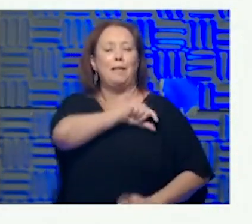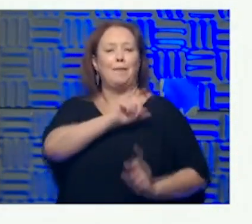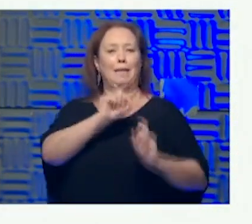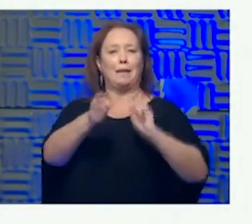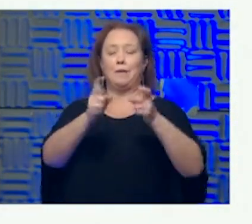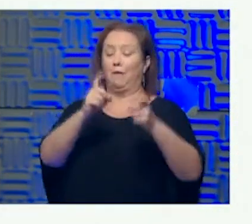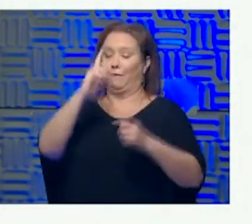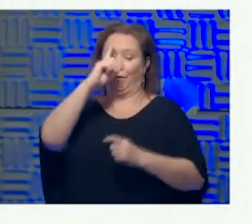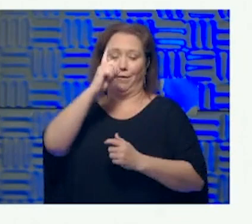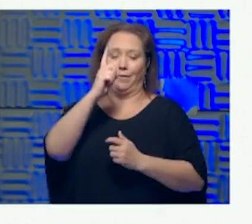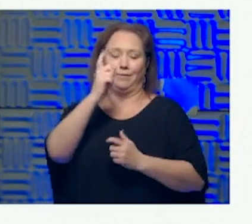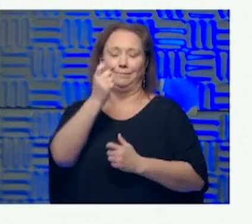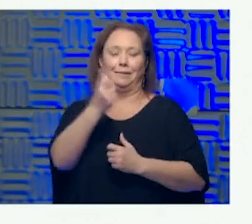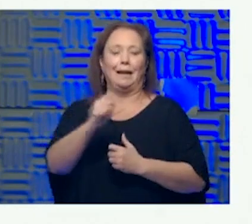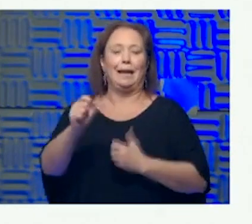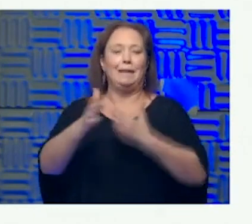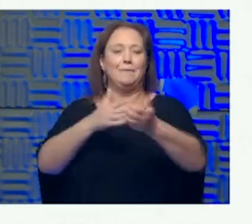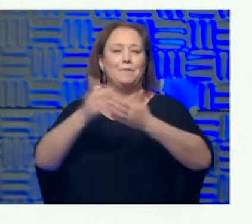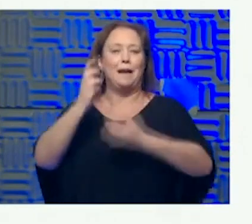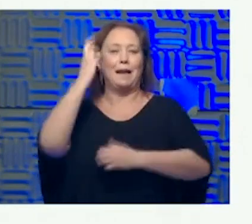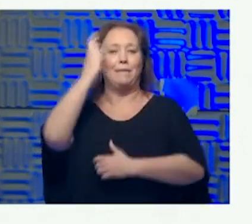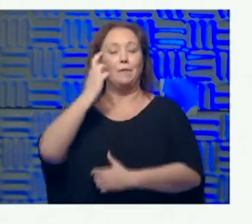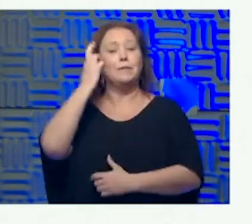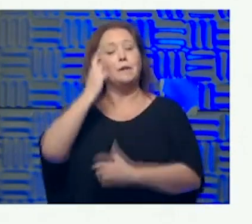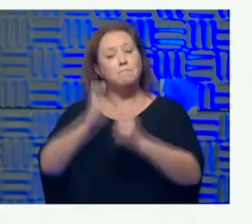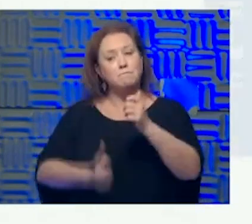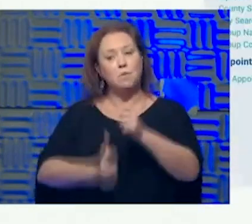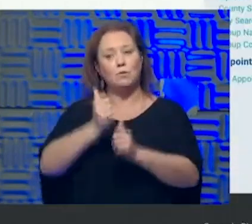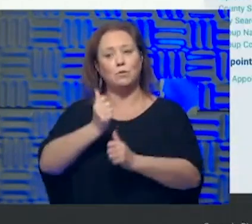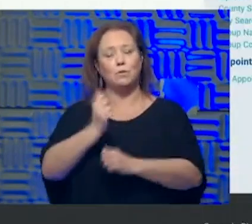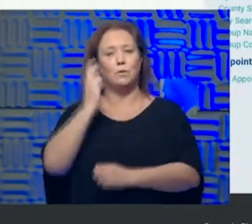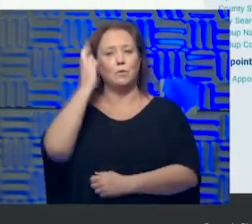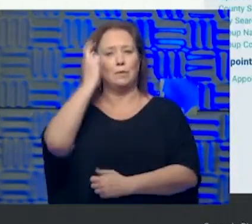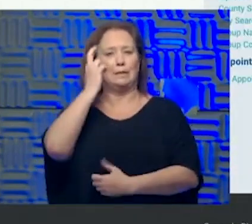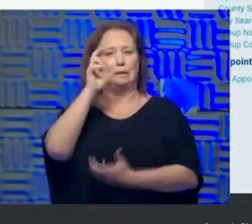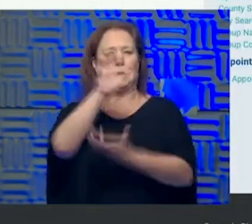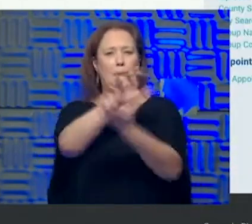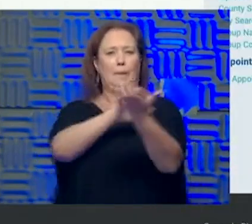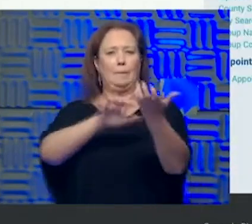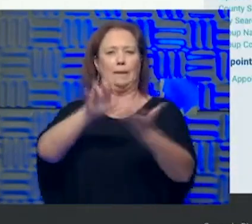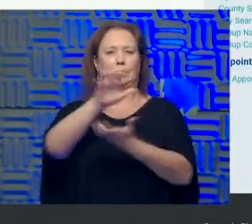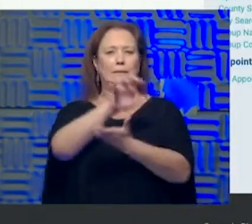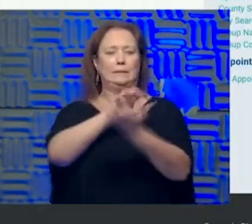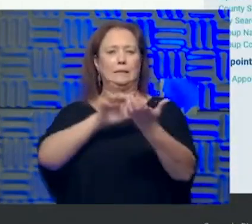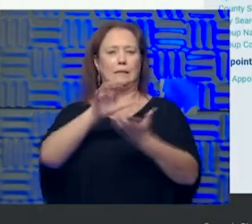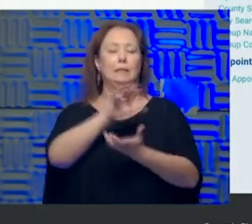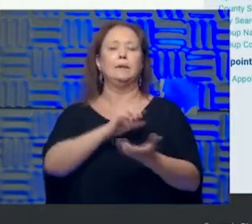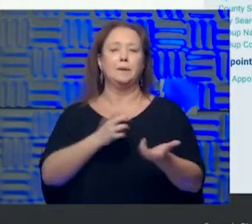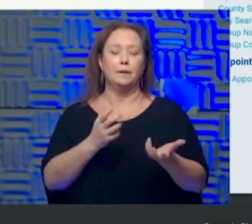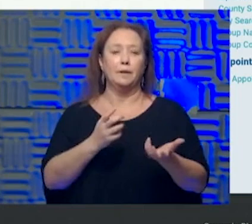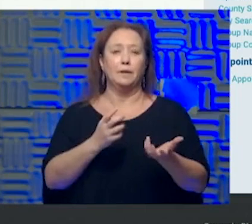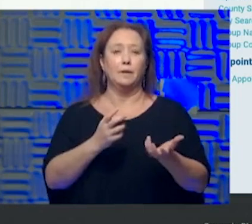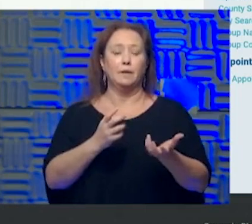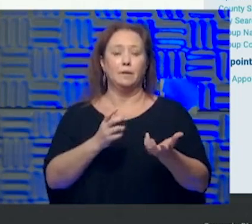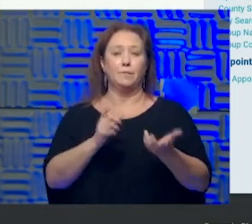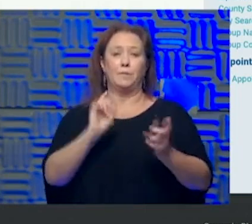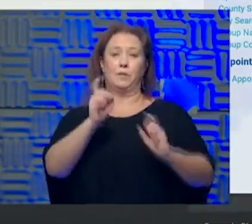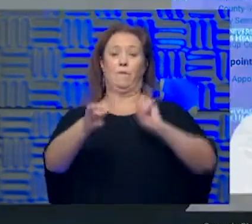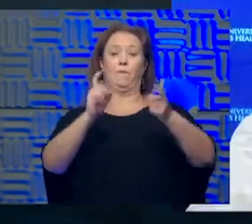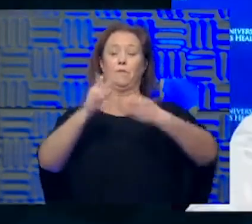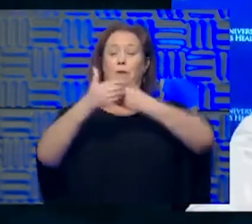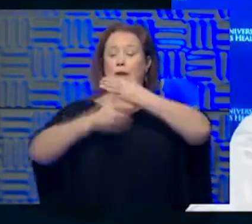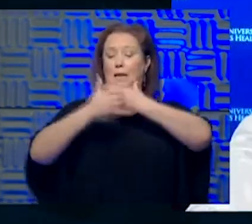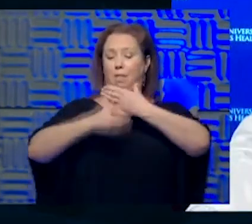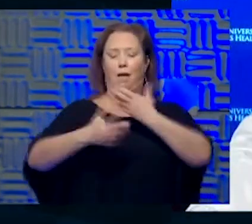for one reason or another. And actually, most of those reasons are myths. There are very few reasons that defer you from donating blood. So we